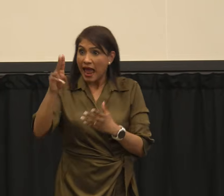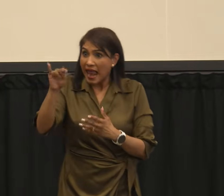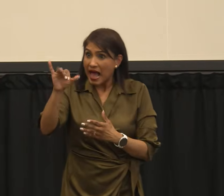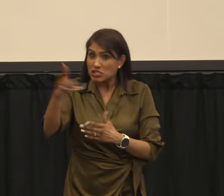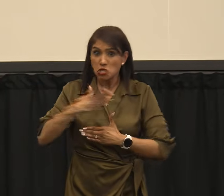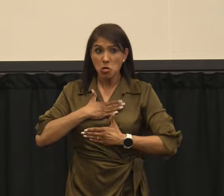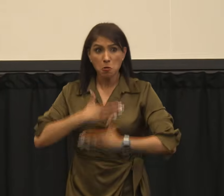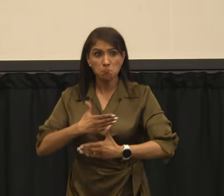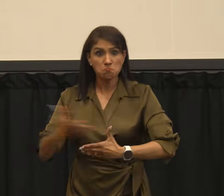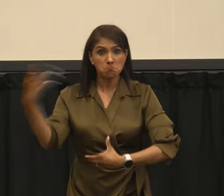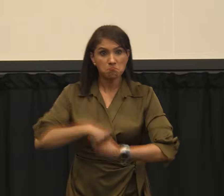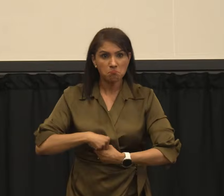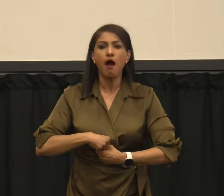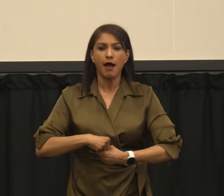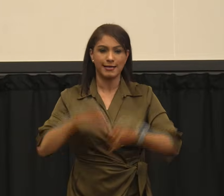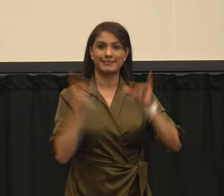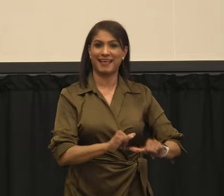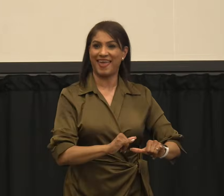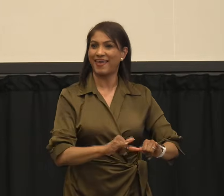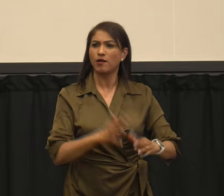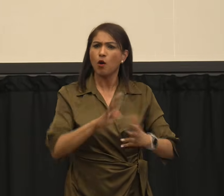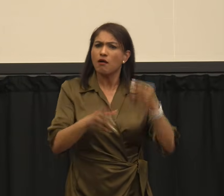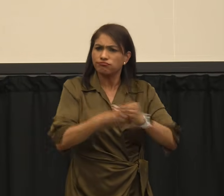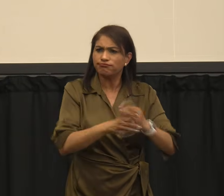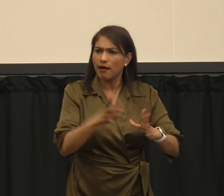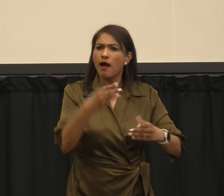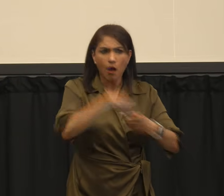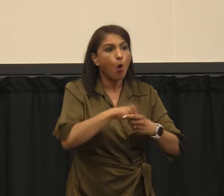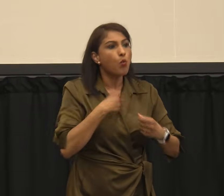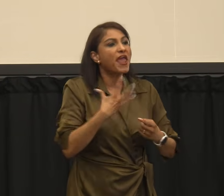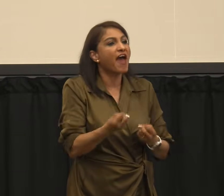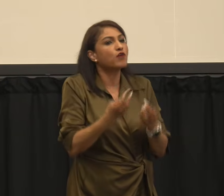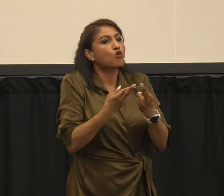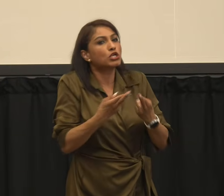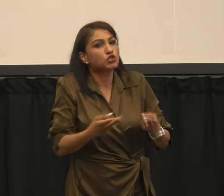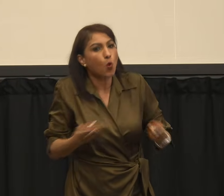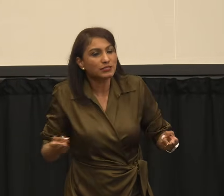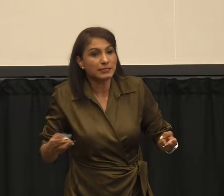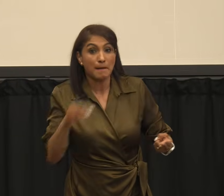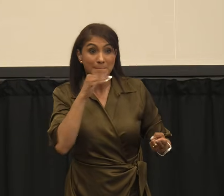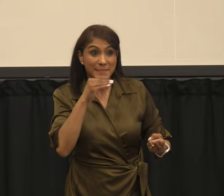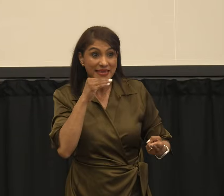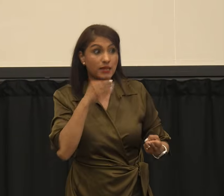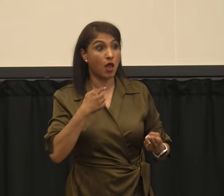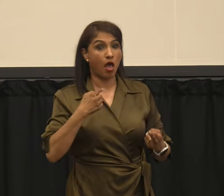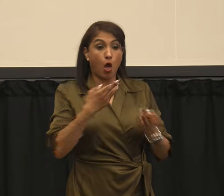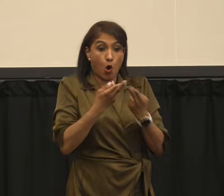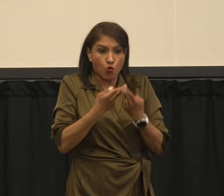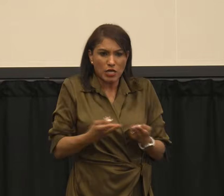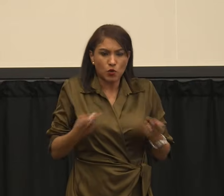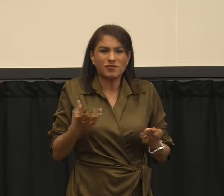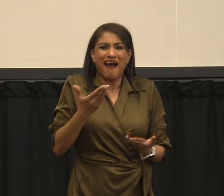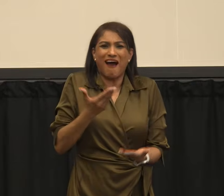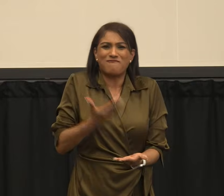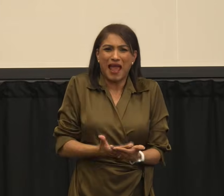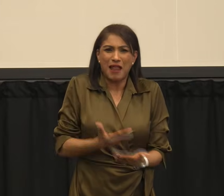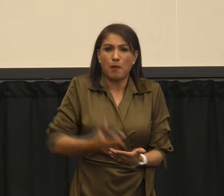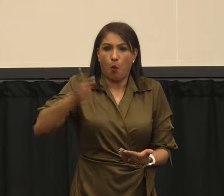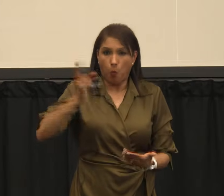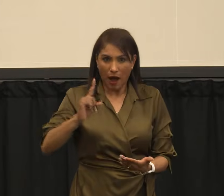etc. NID has been willing to take part in the project. So it's not that we are taking their